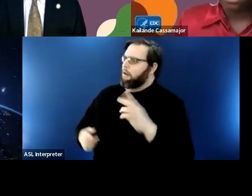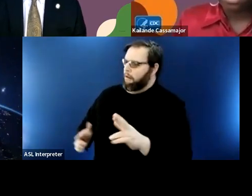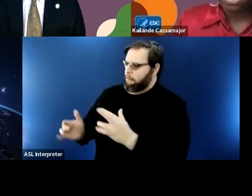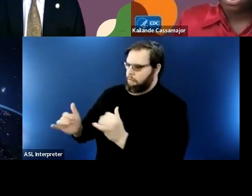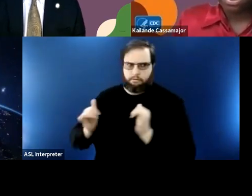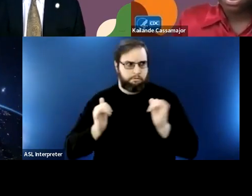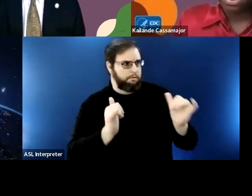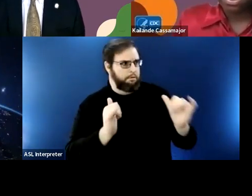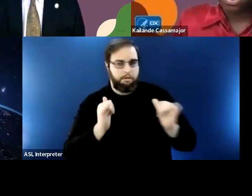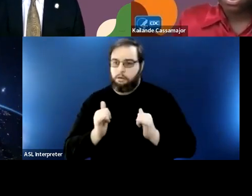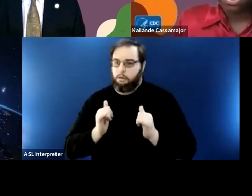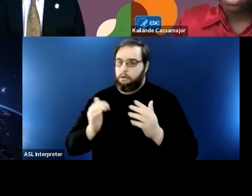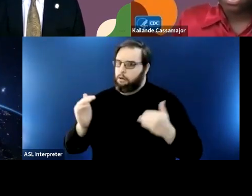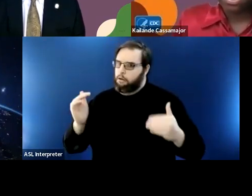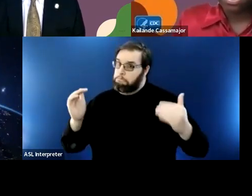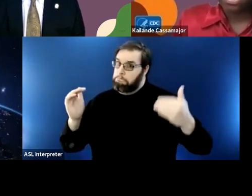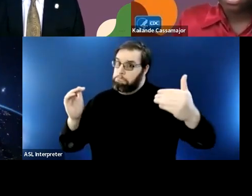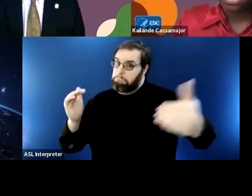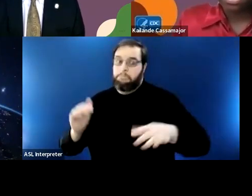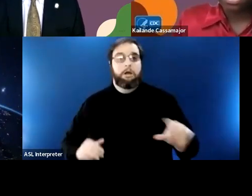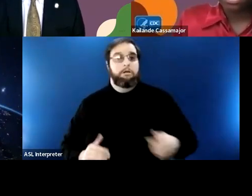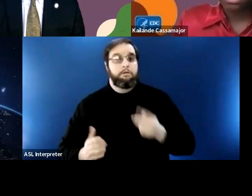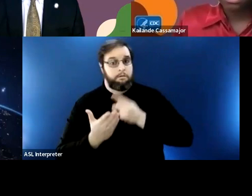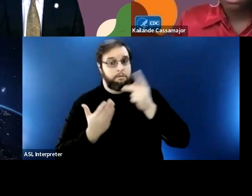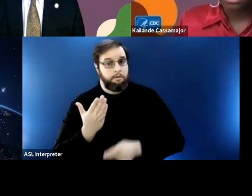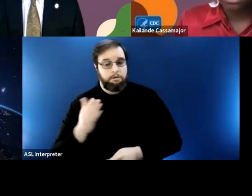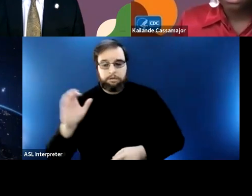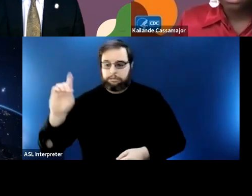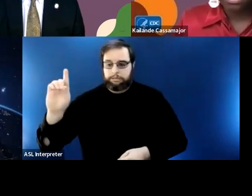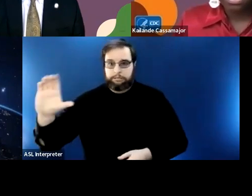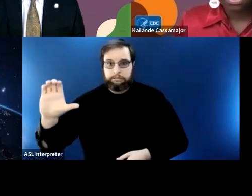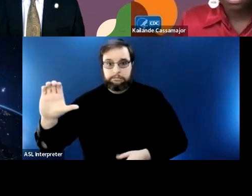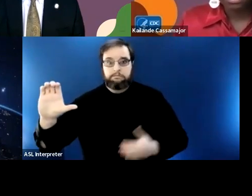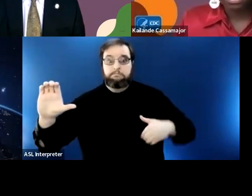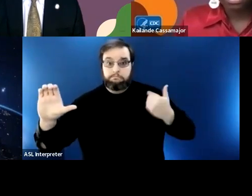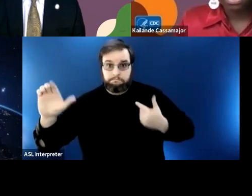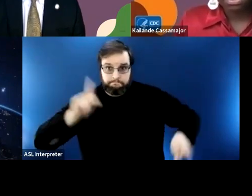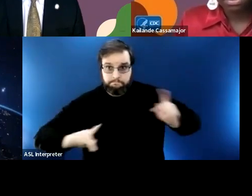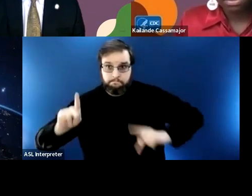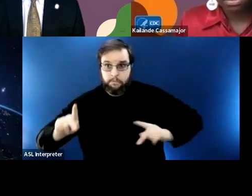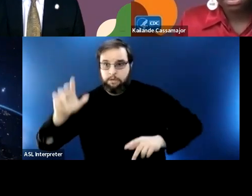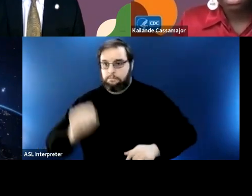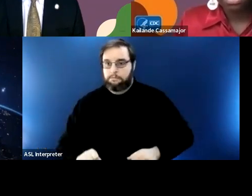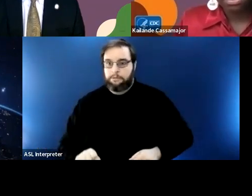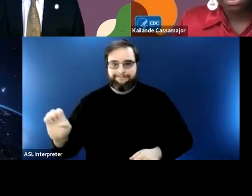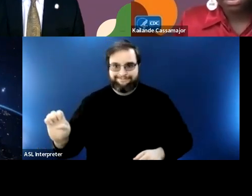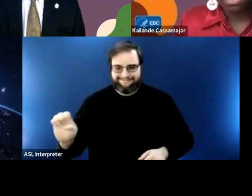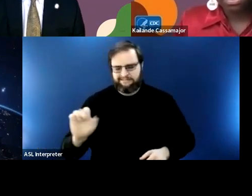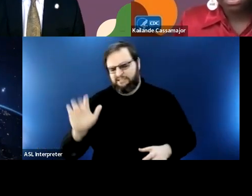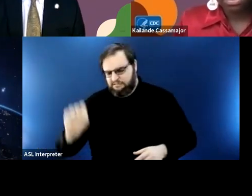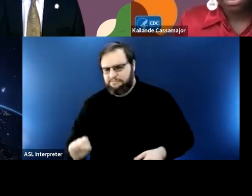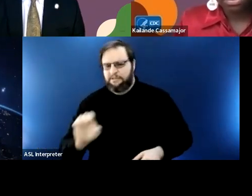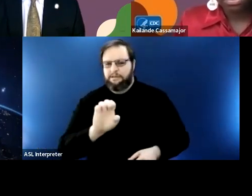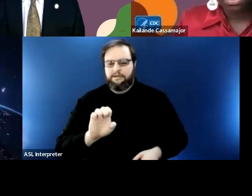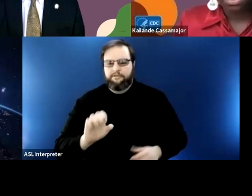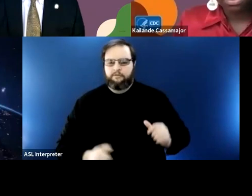is another program that the CDC could contemplate, bringing young people from the Southeast, from Georgia, from Atlanta,